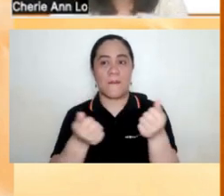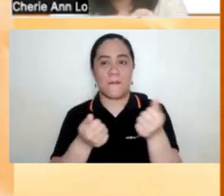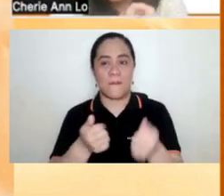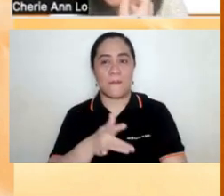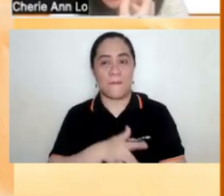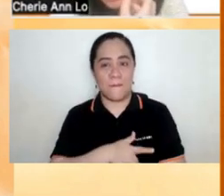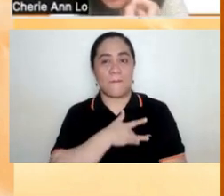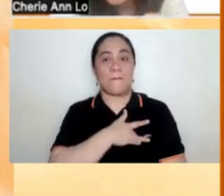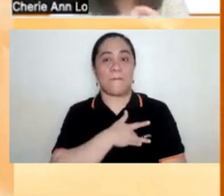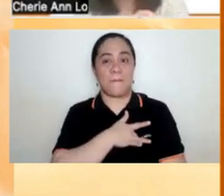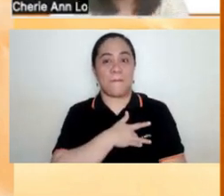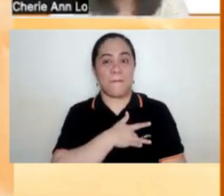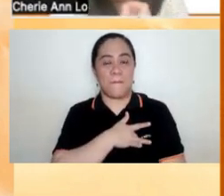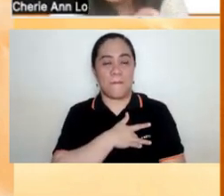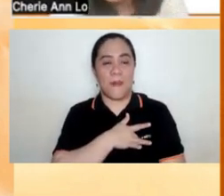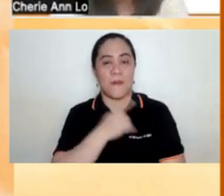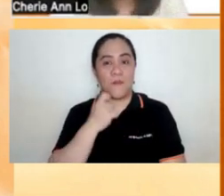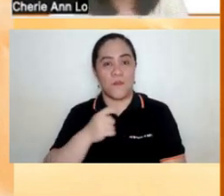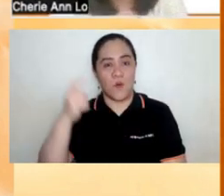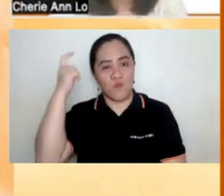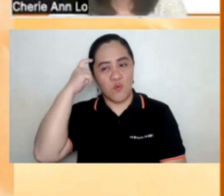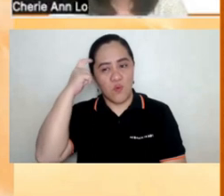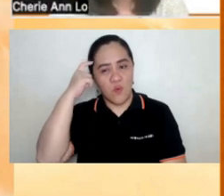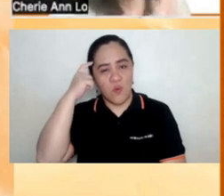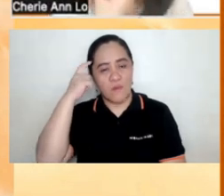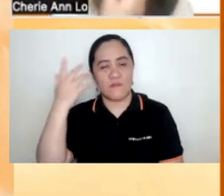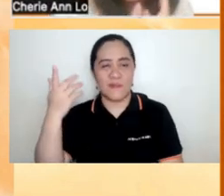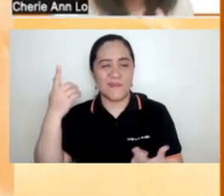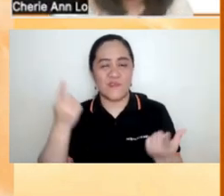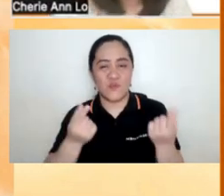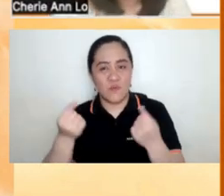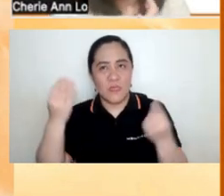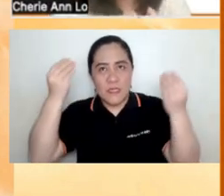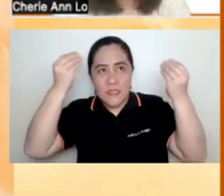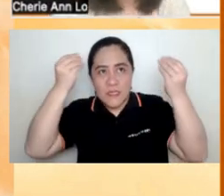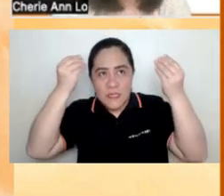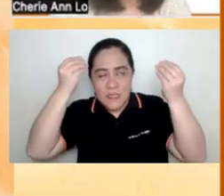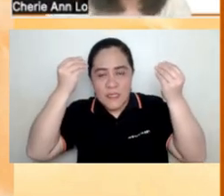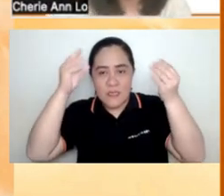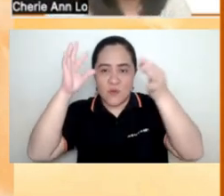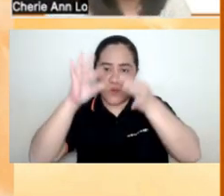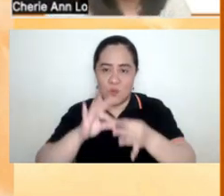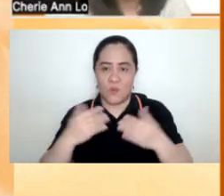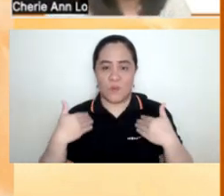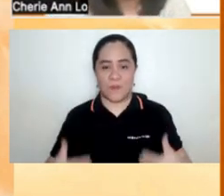and the survival brain or the reptilian brain for the thinking brain to work